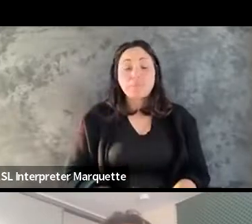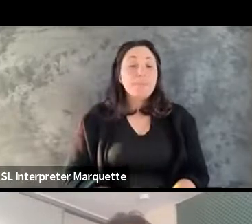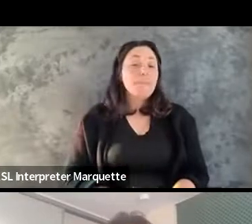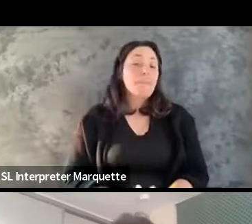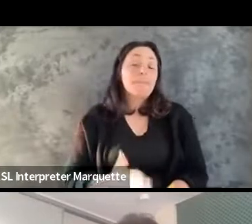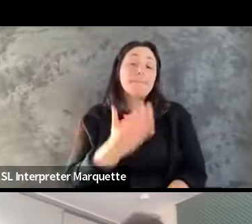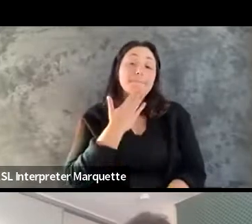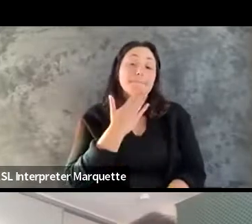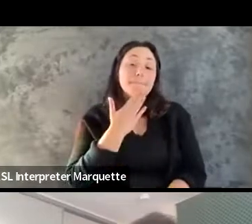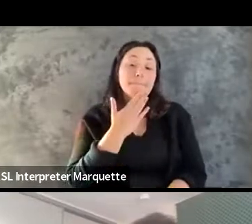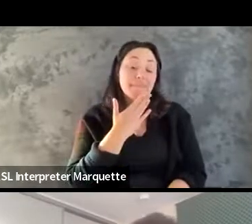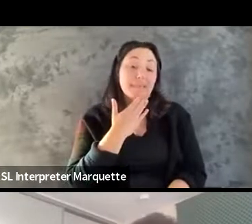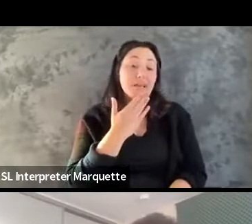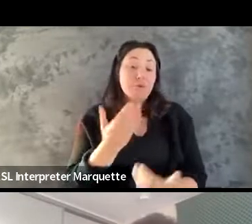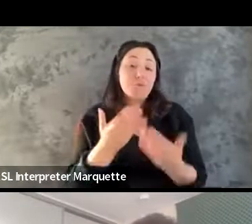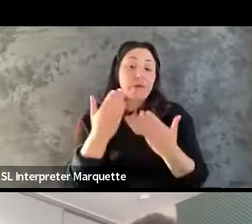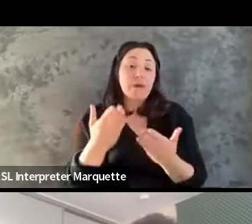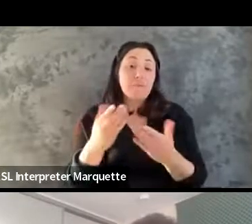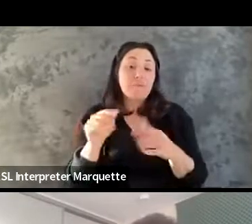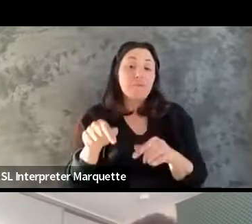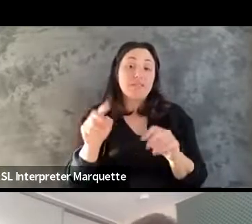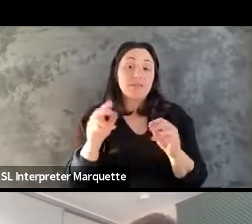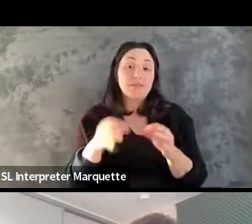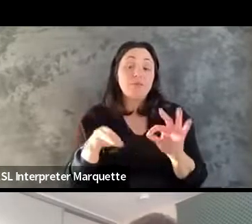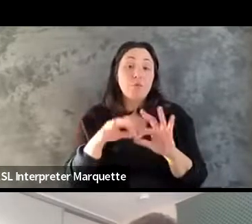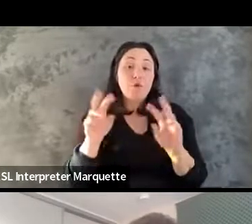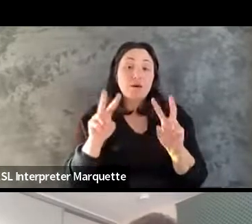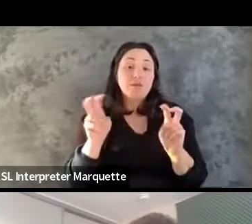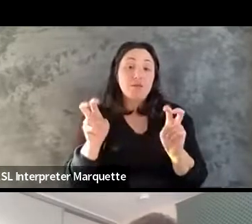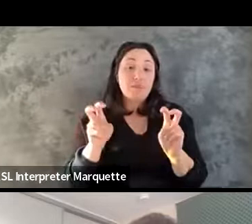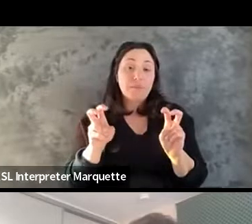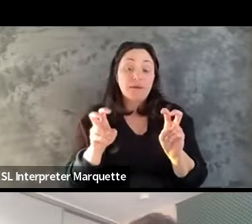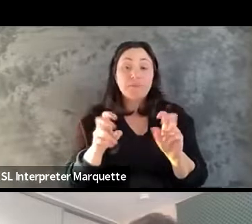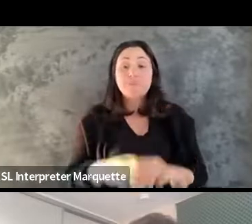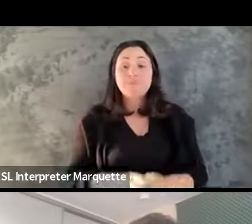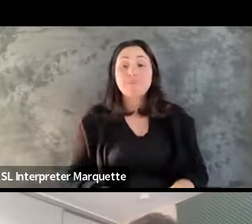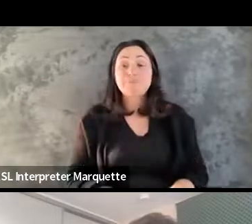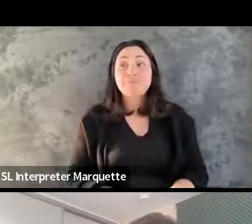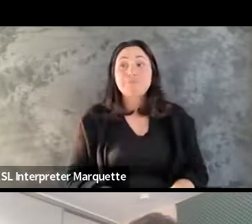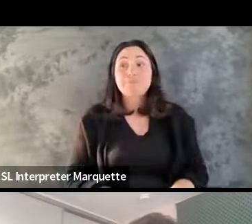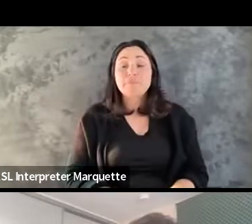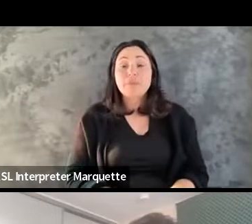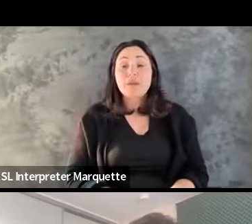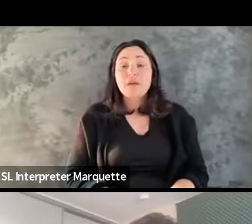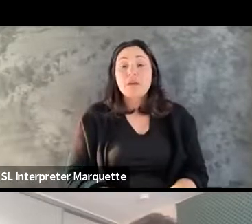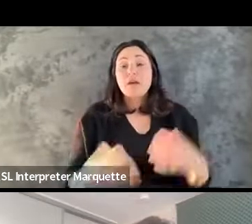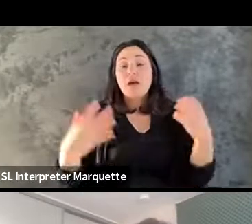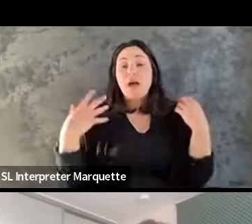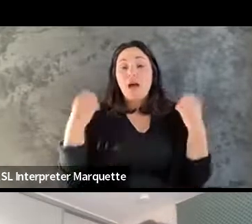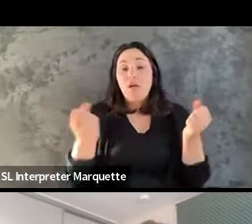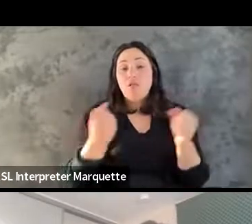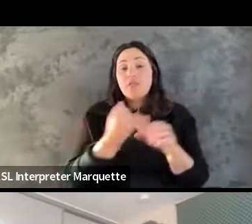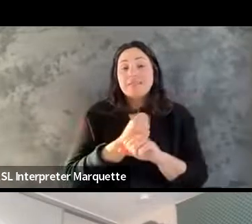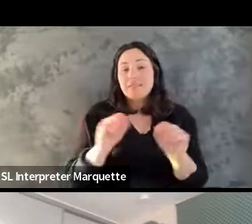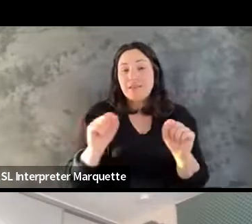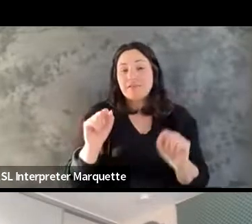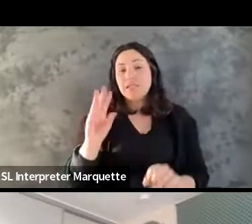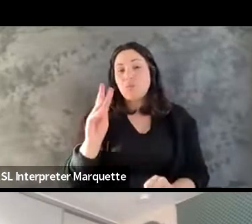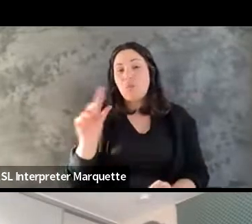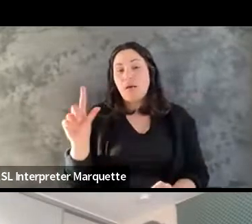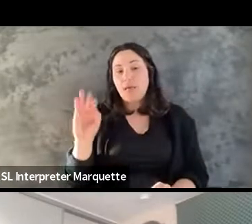very, very much for bringing up this very important topic for us all. The health, safety, well-being of our